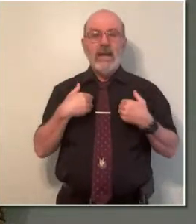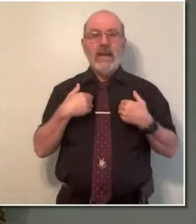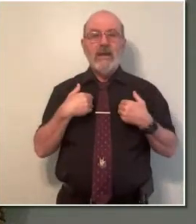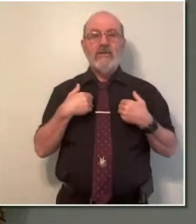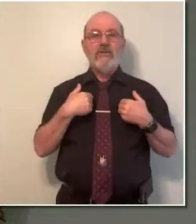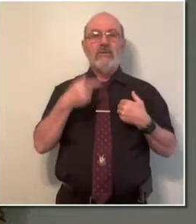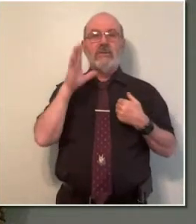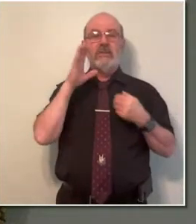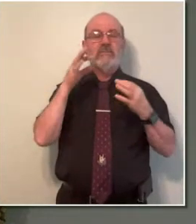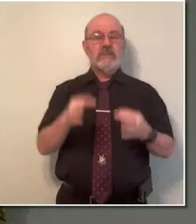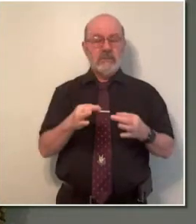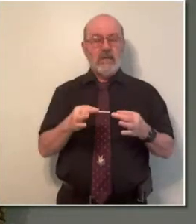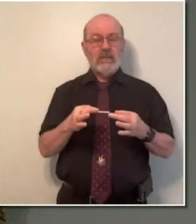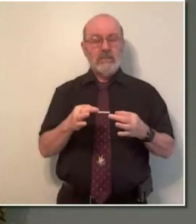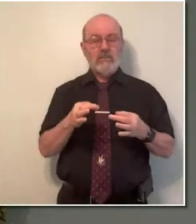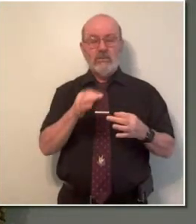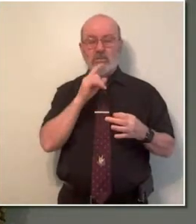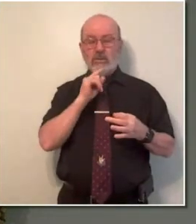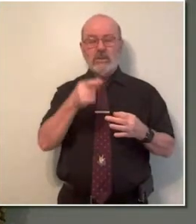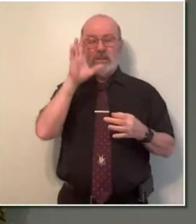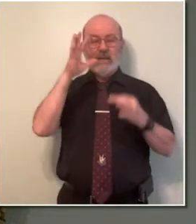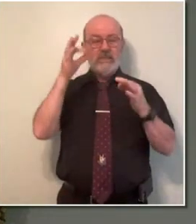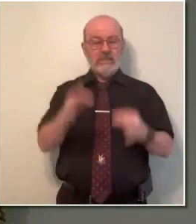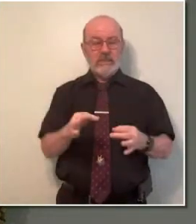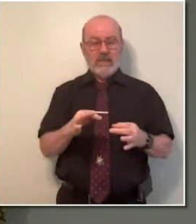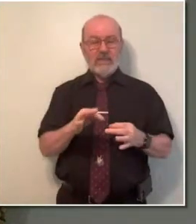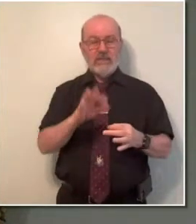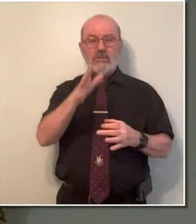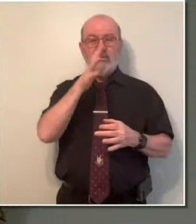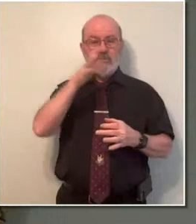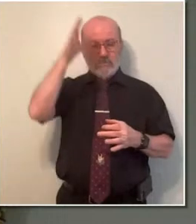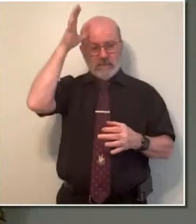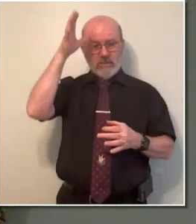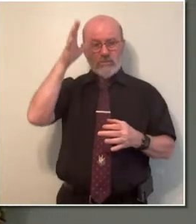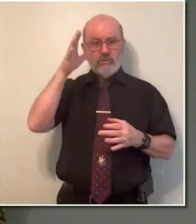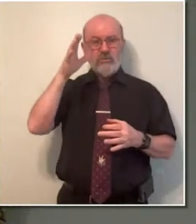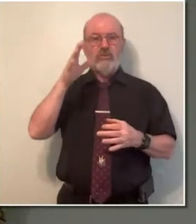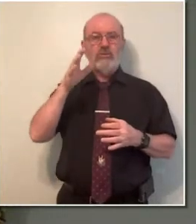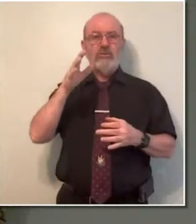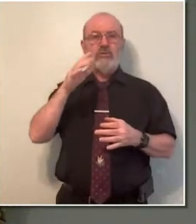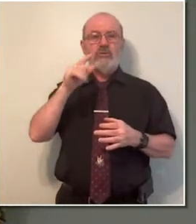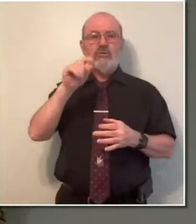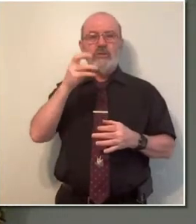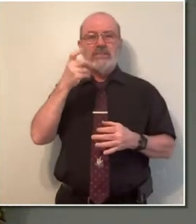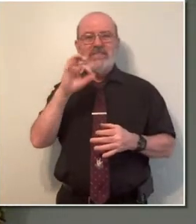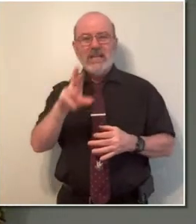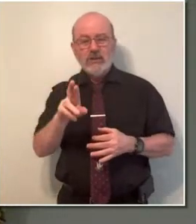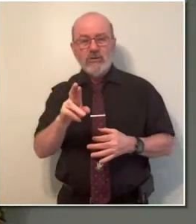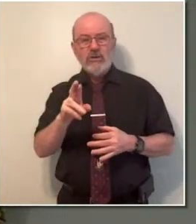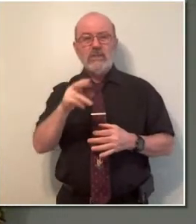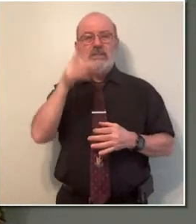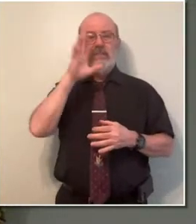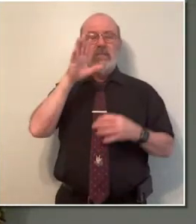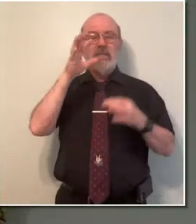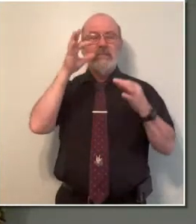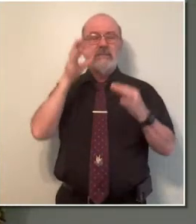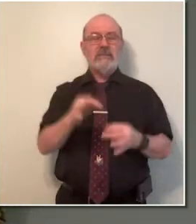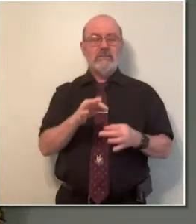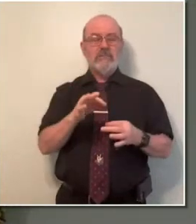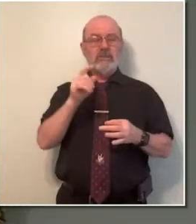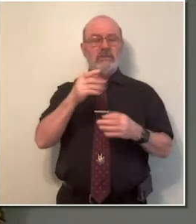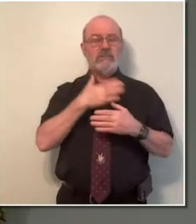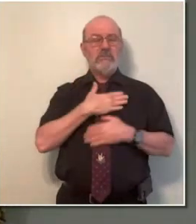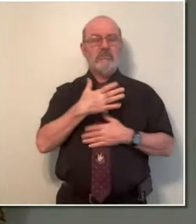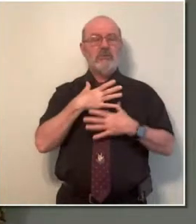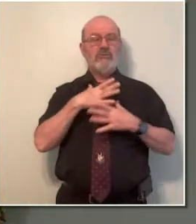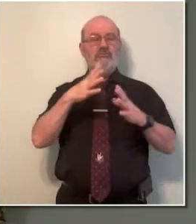Every bit of who we are is God determined. Your parents, your gender, it is God determined. We need to be willing to accept the things